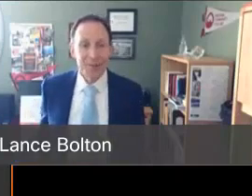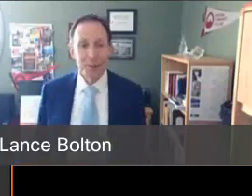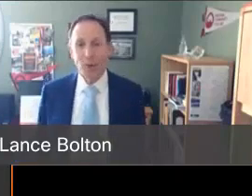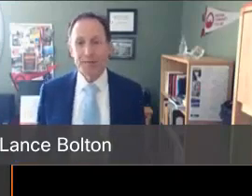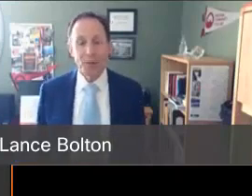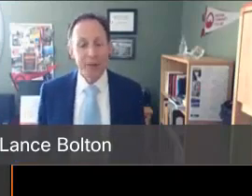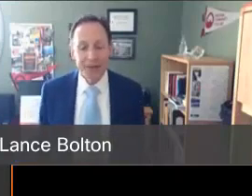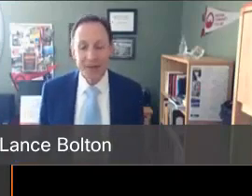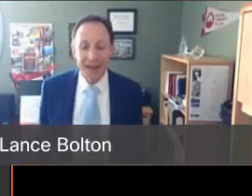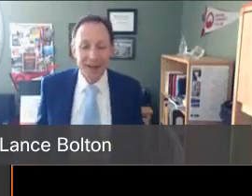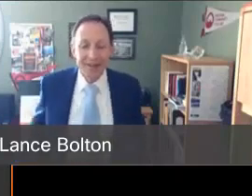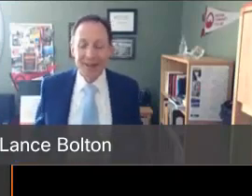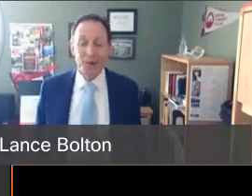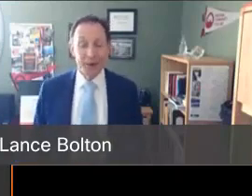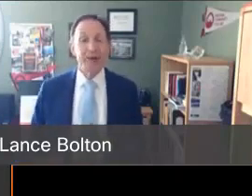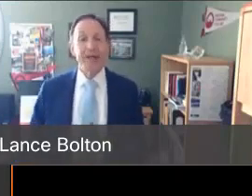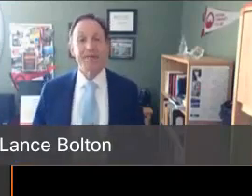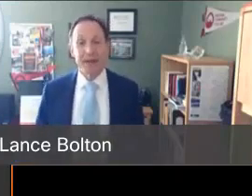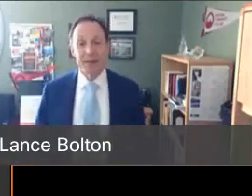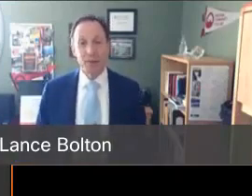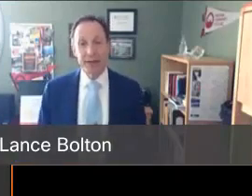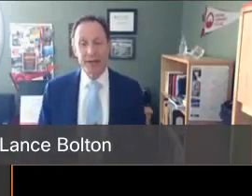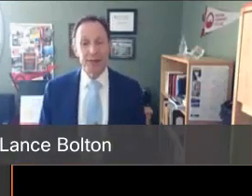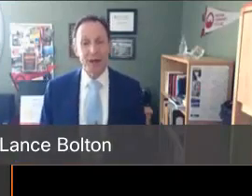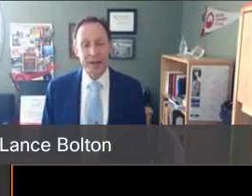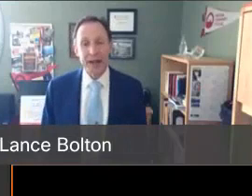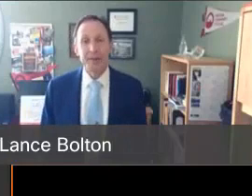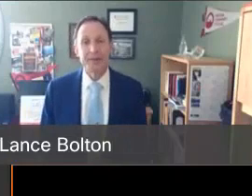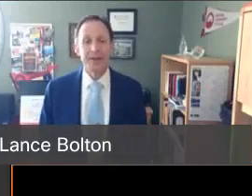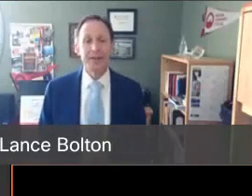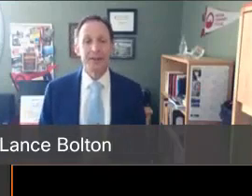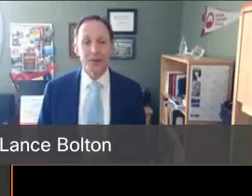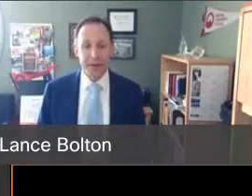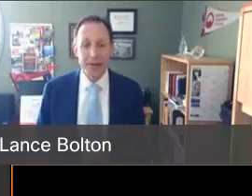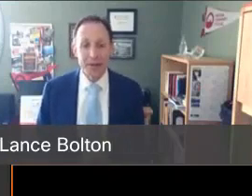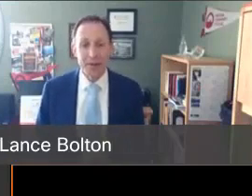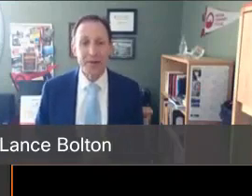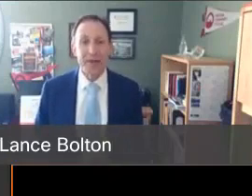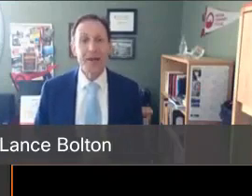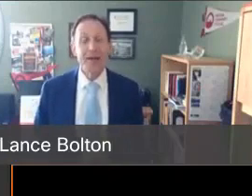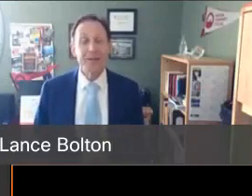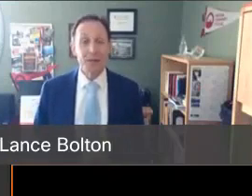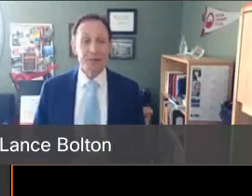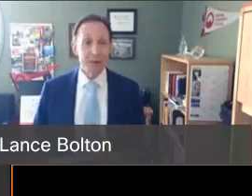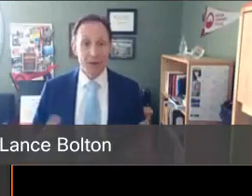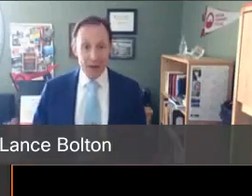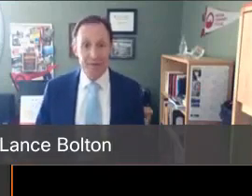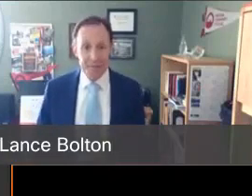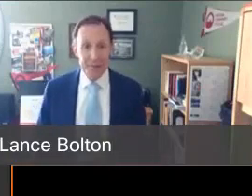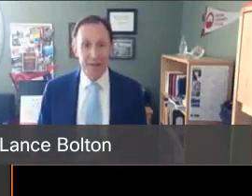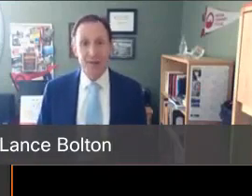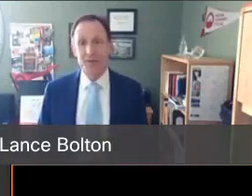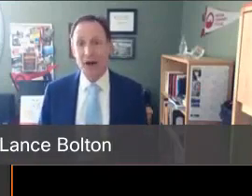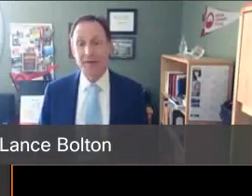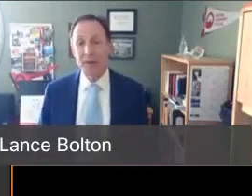This was a wonderful win and in a really innovative way to use our campus to create community. So Student Life